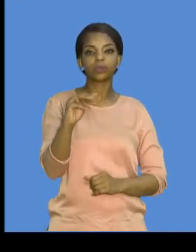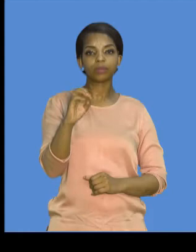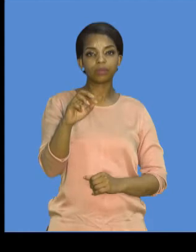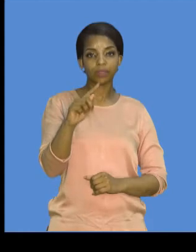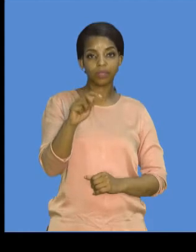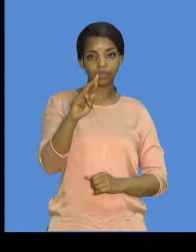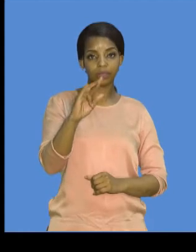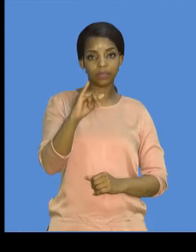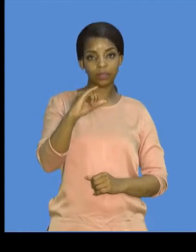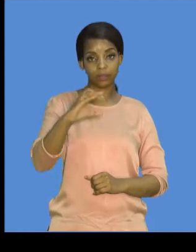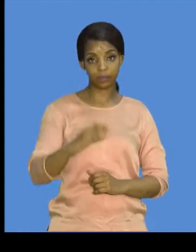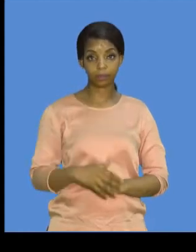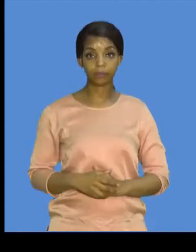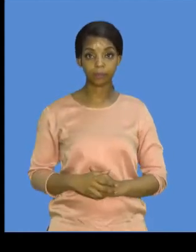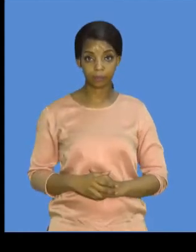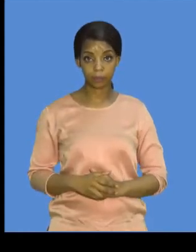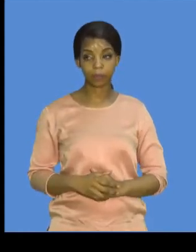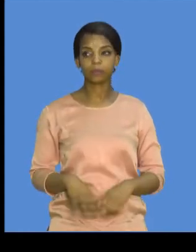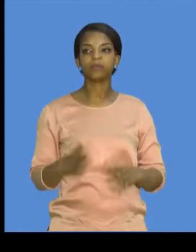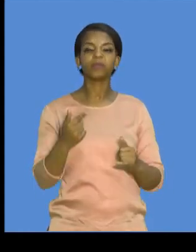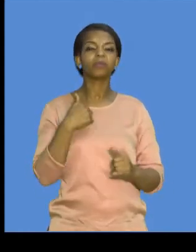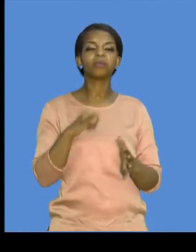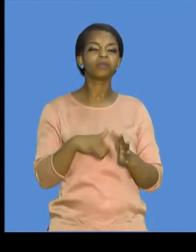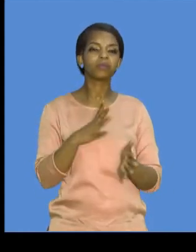It's 5,000, and it will be